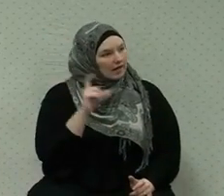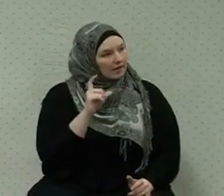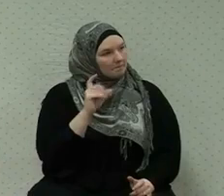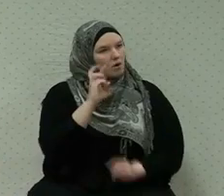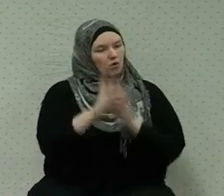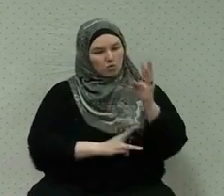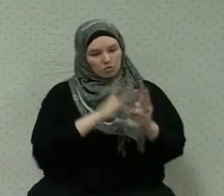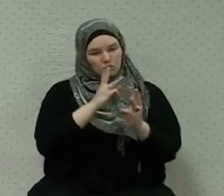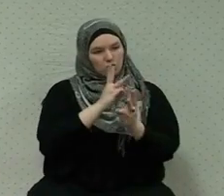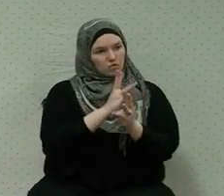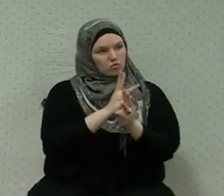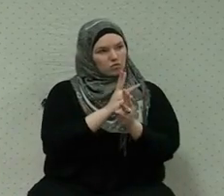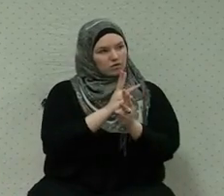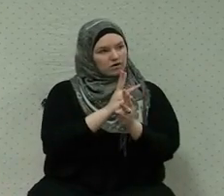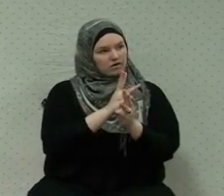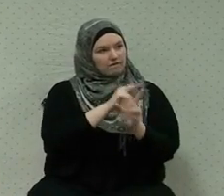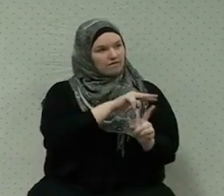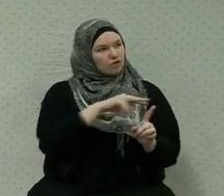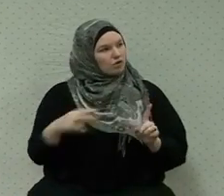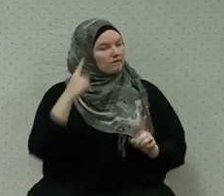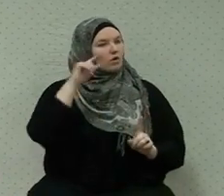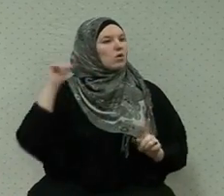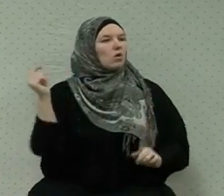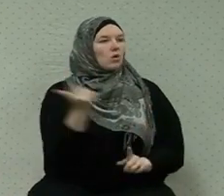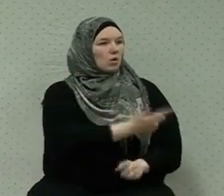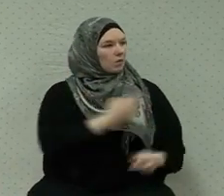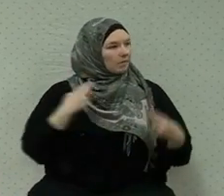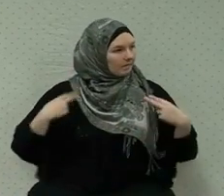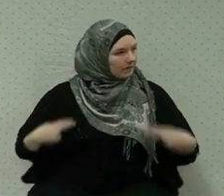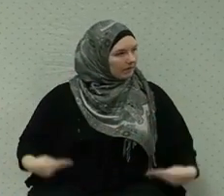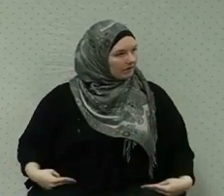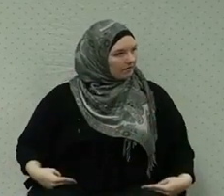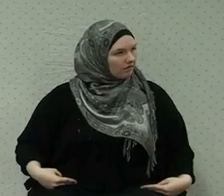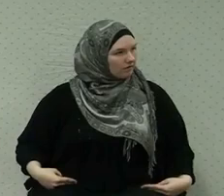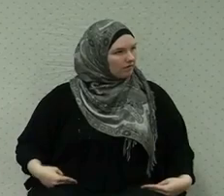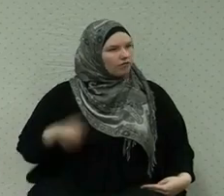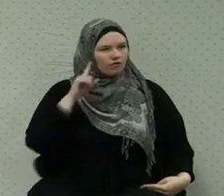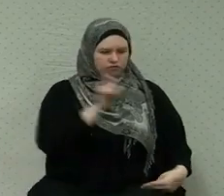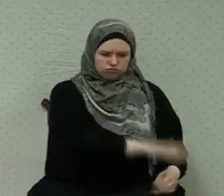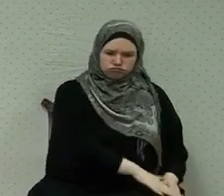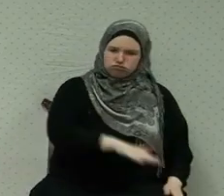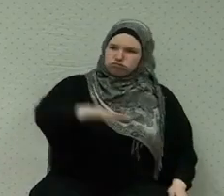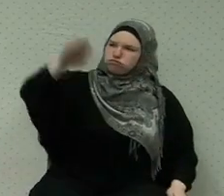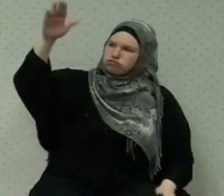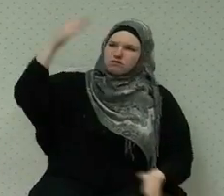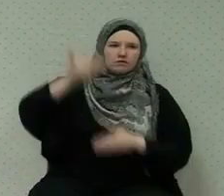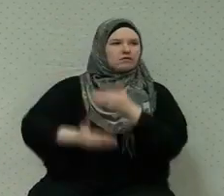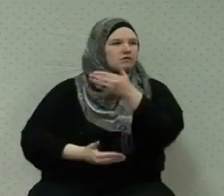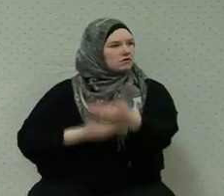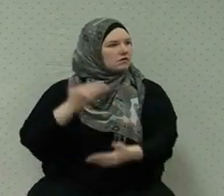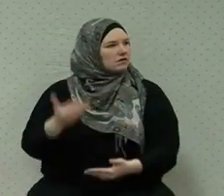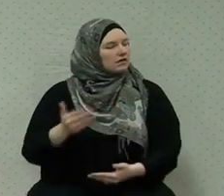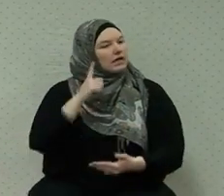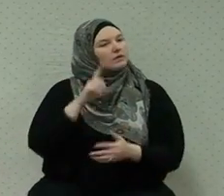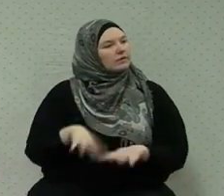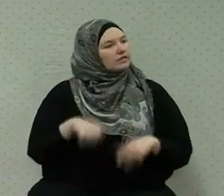view for humanity of all ages. Why? It will keep taking